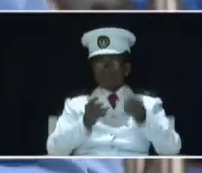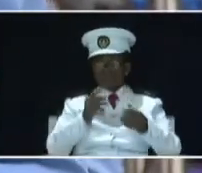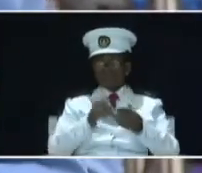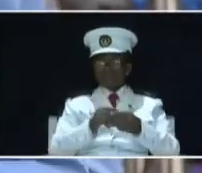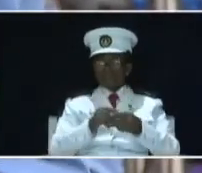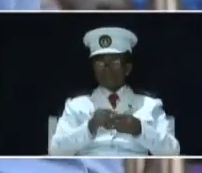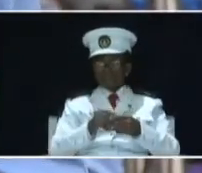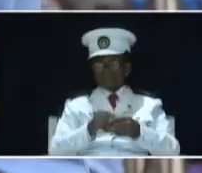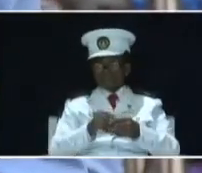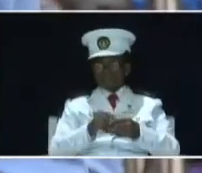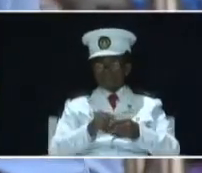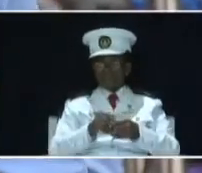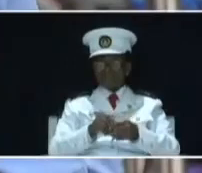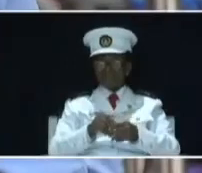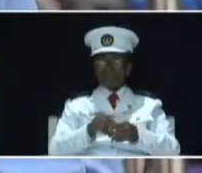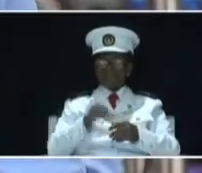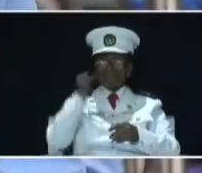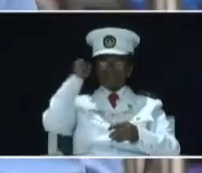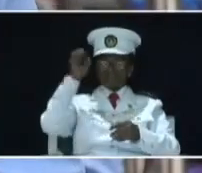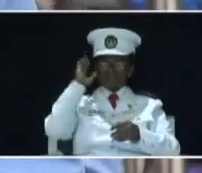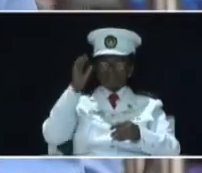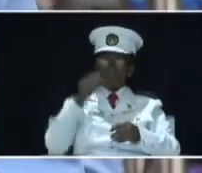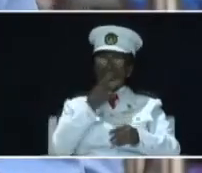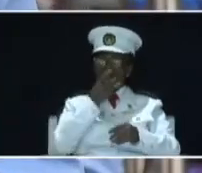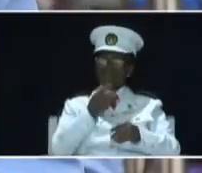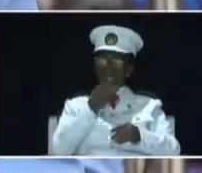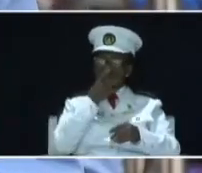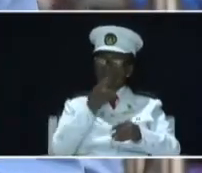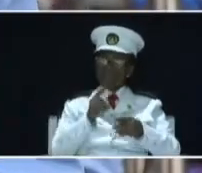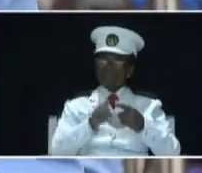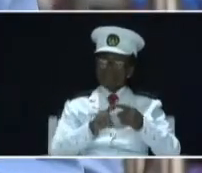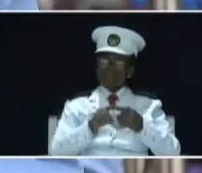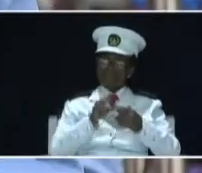pretend to be looking for the cane,